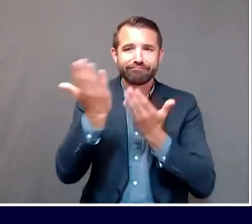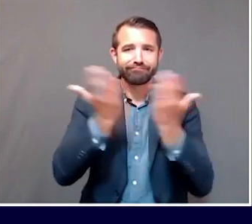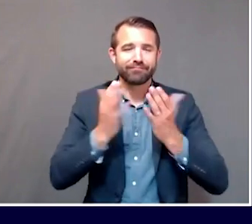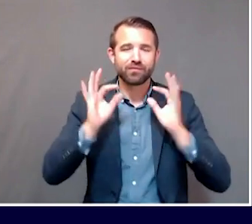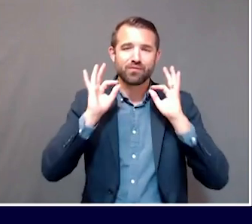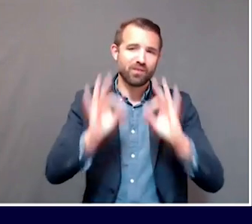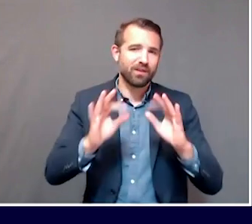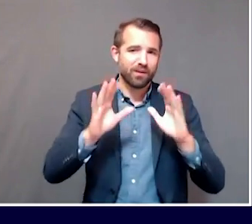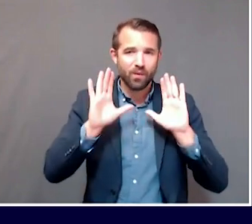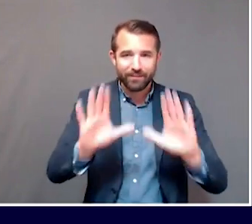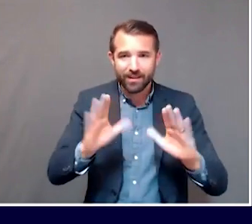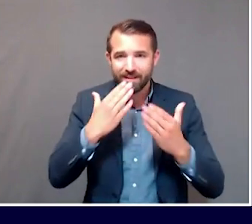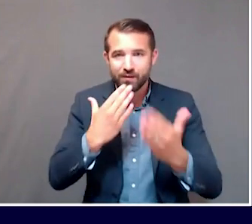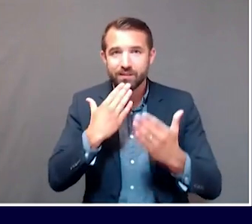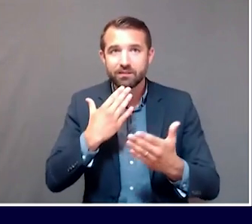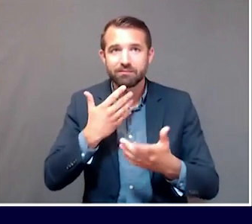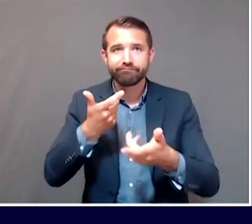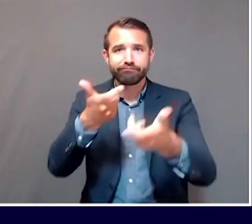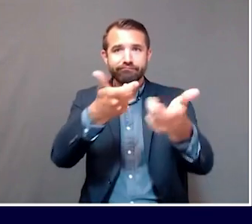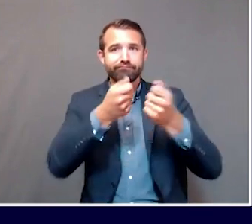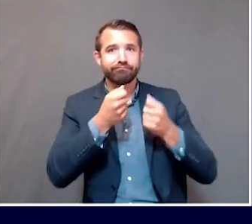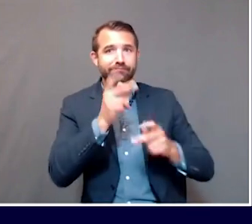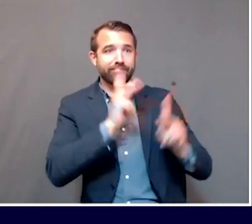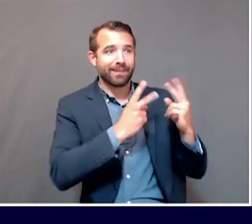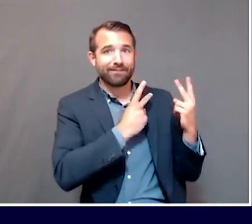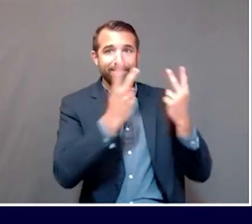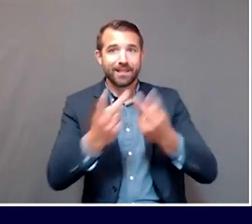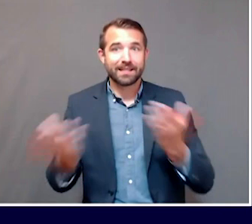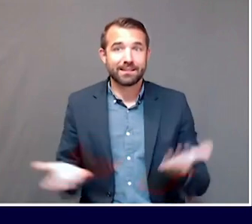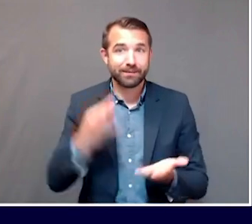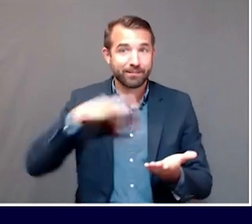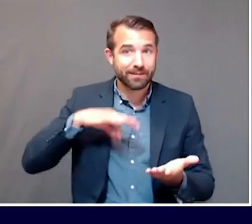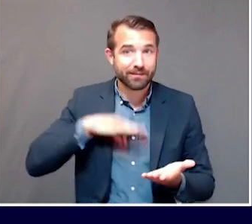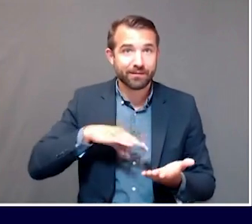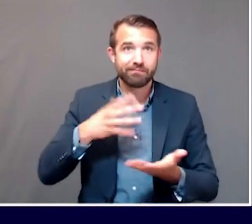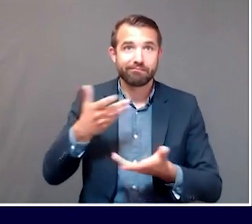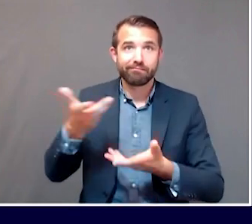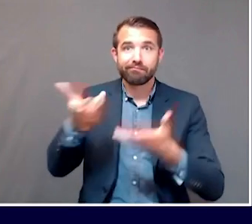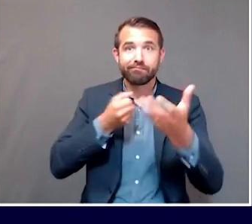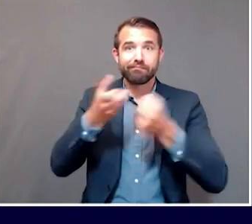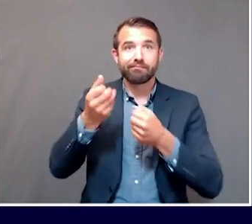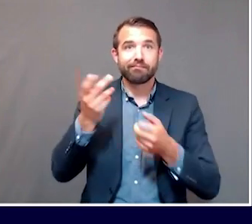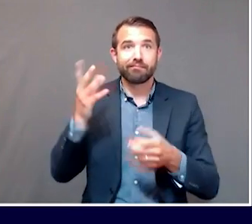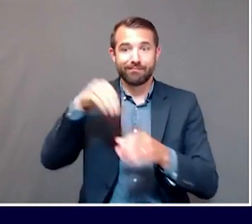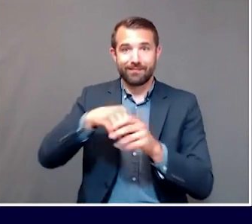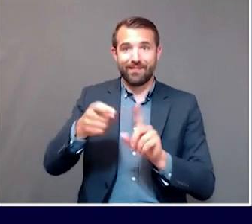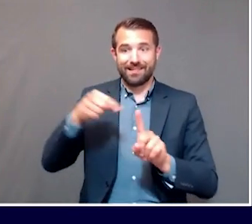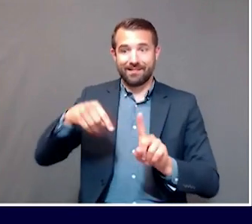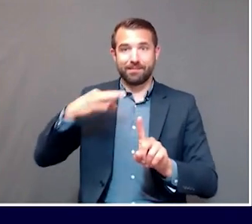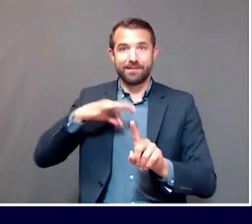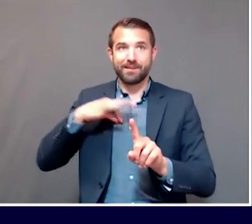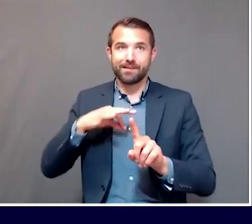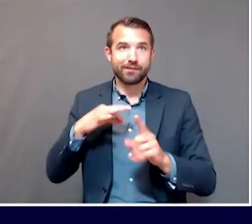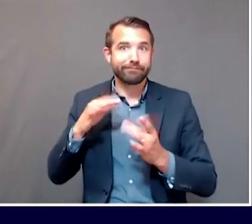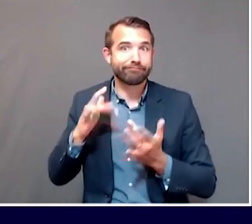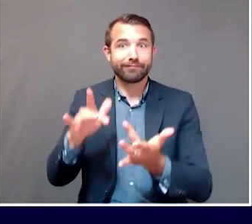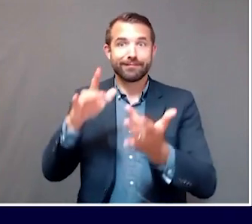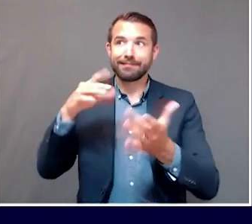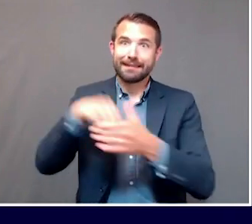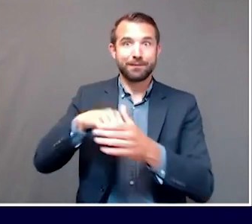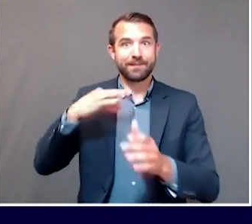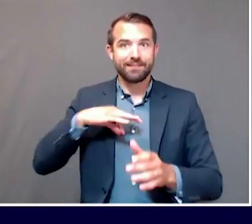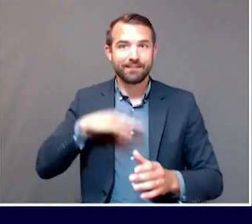attract people from out of states and to attract people from in-state. And I hope this weekend that everybody in Maine will take it, if they have time